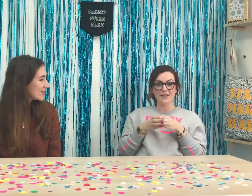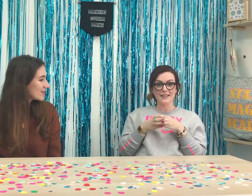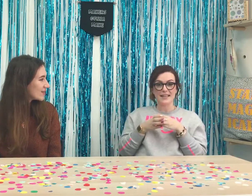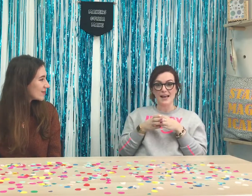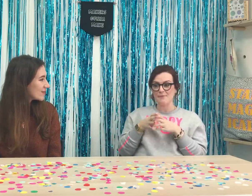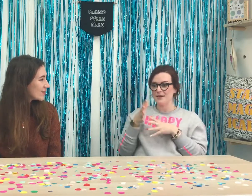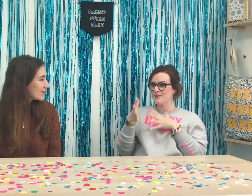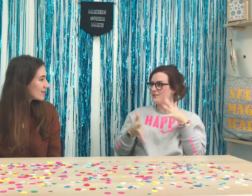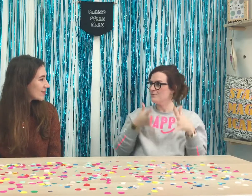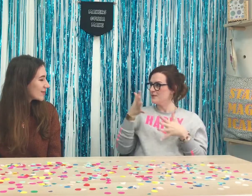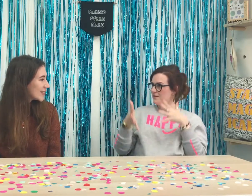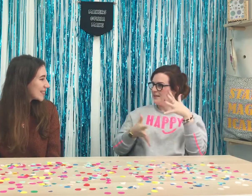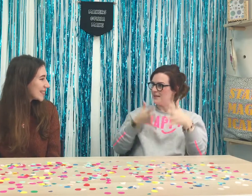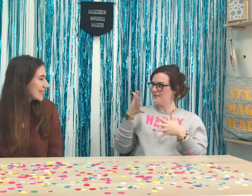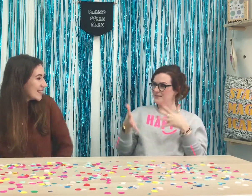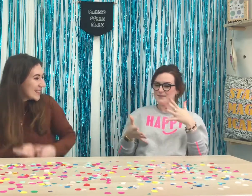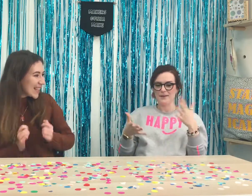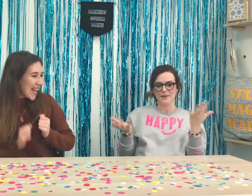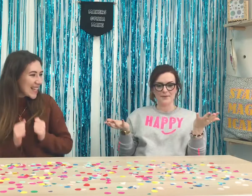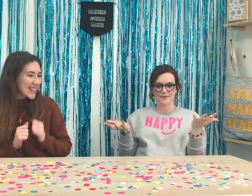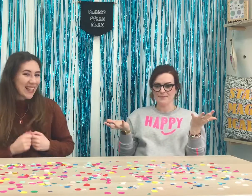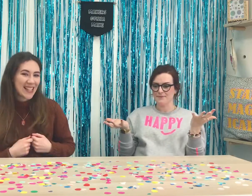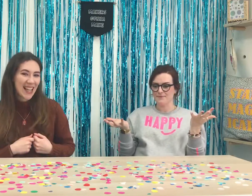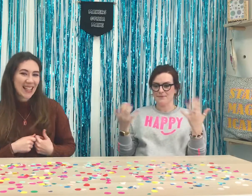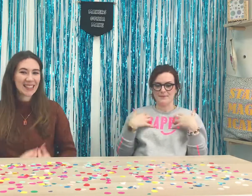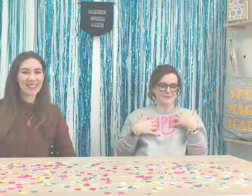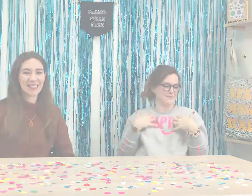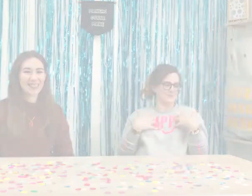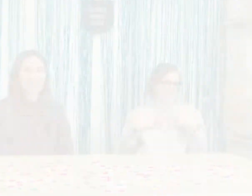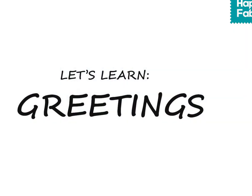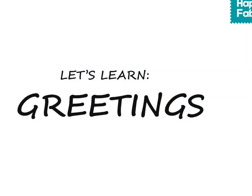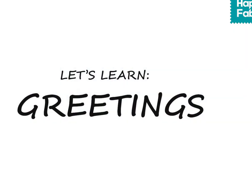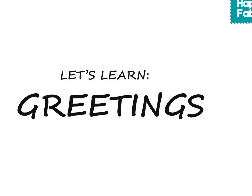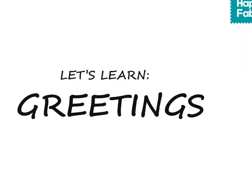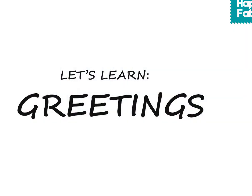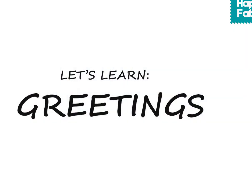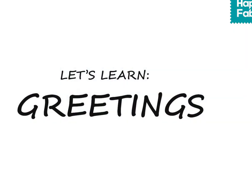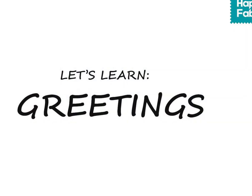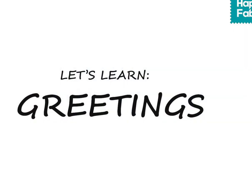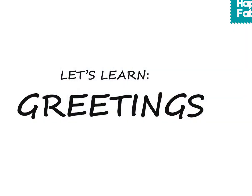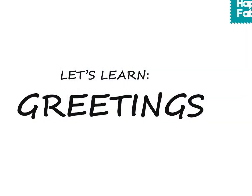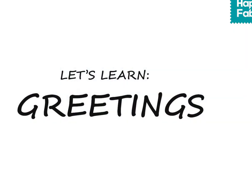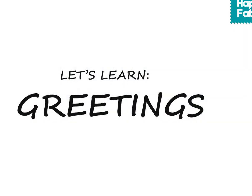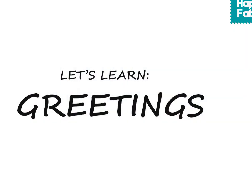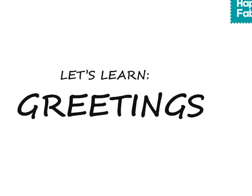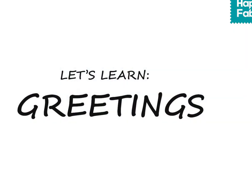the guys and we're going to do some signing. So Exciting.